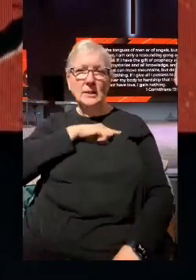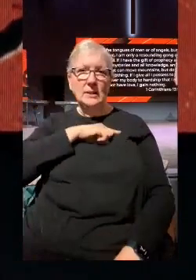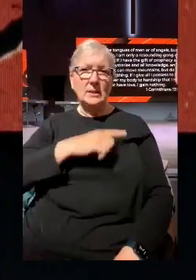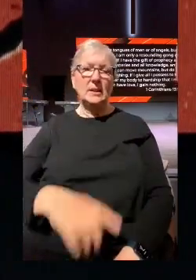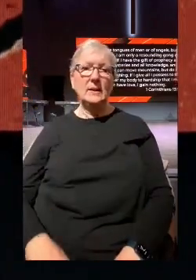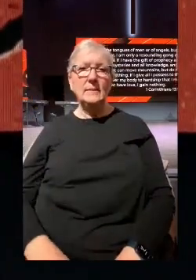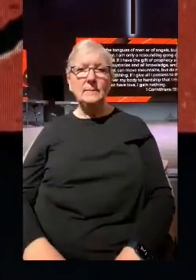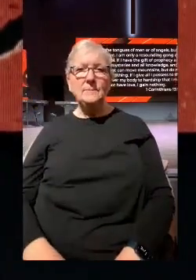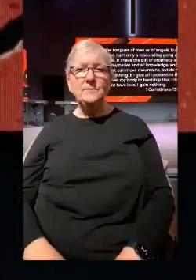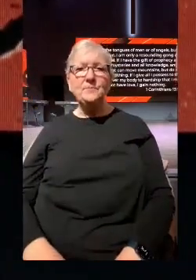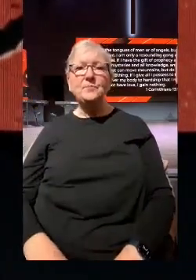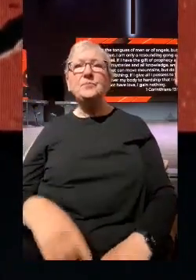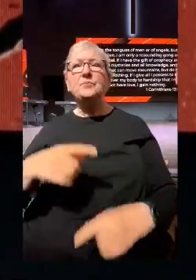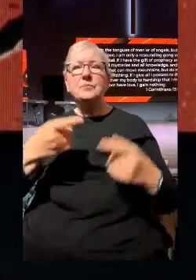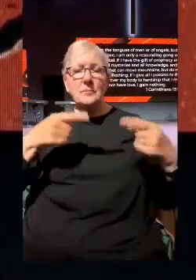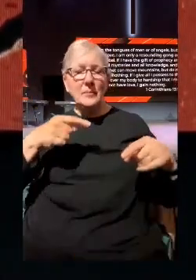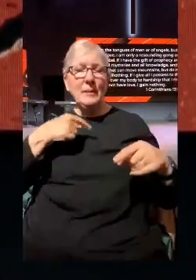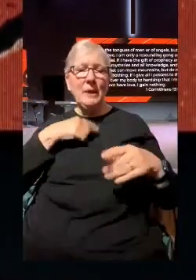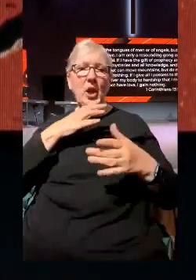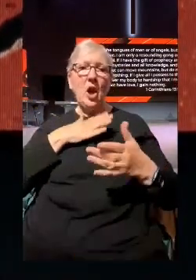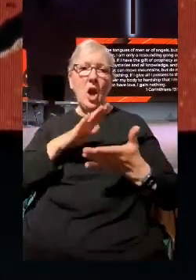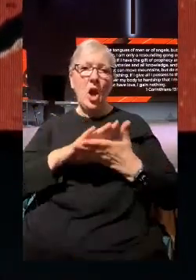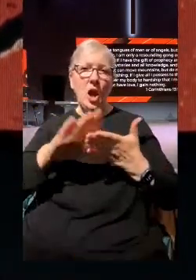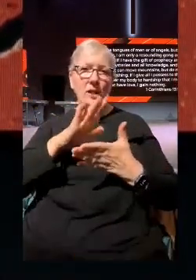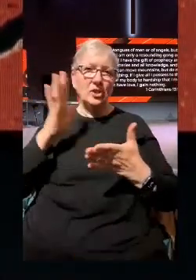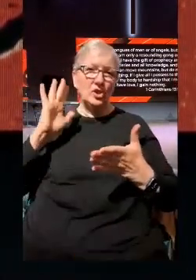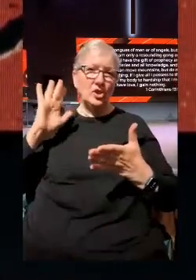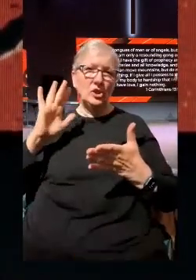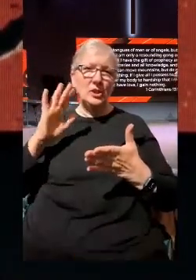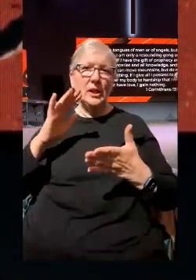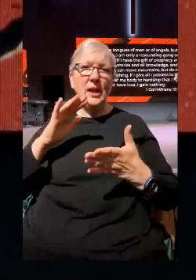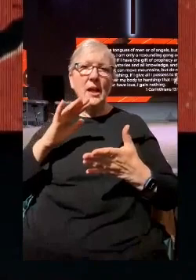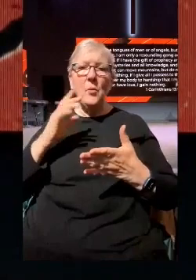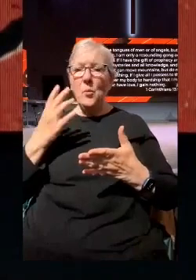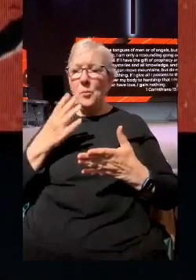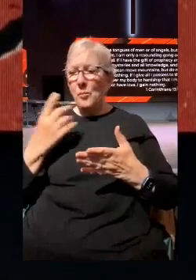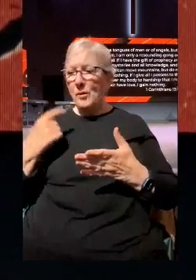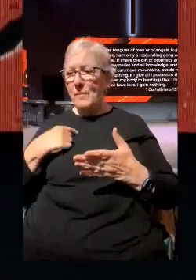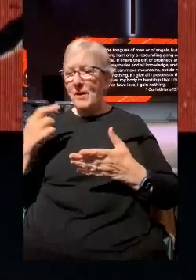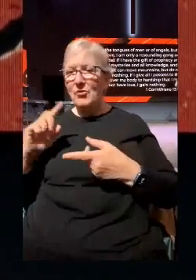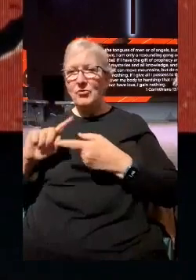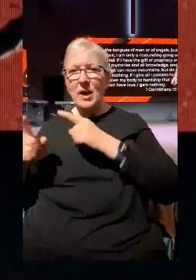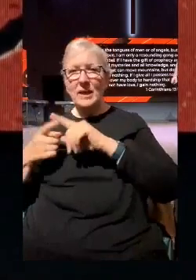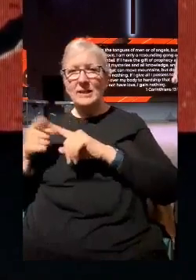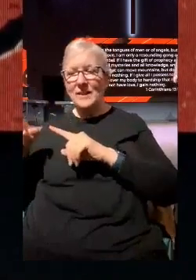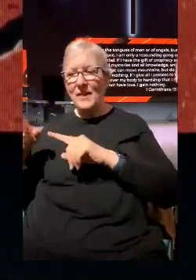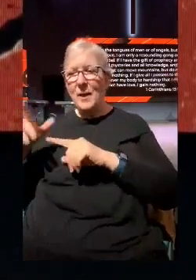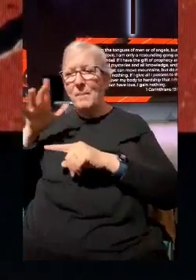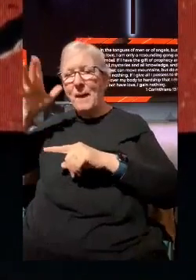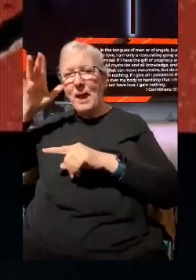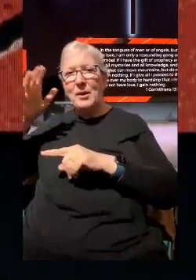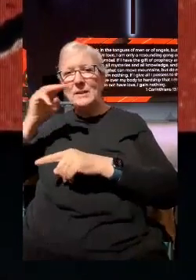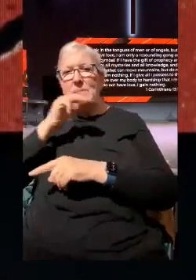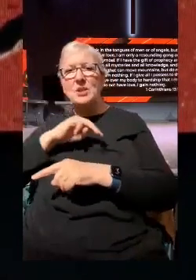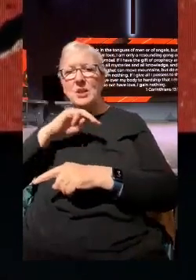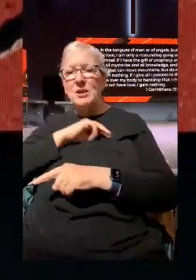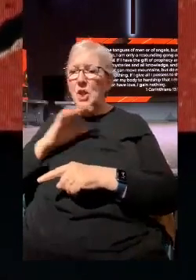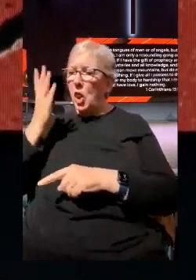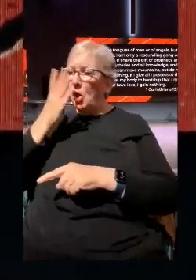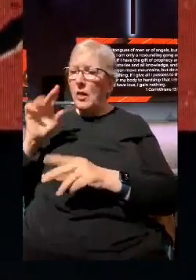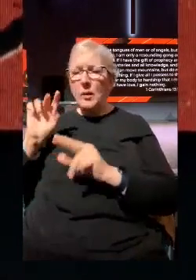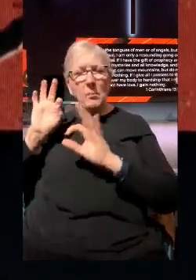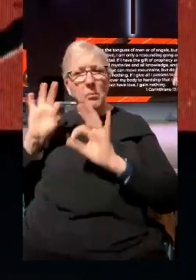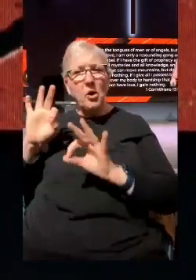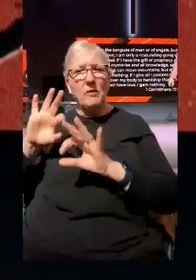When I was in college, one of my closest friends was the son of missionaries. They were such a lovely, outwardly perfect family until the day that